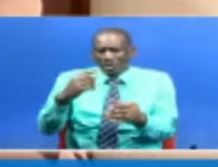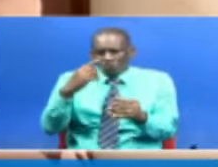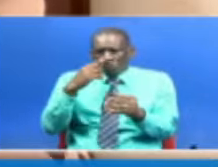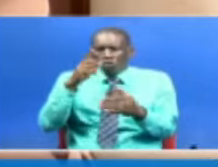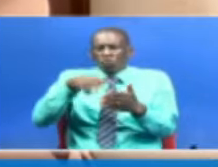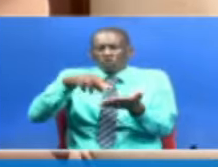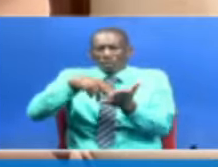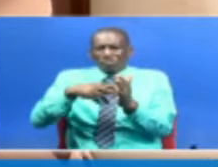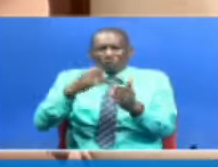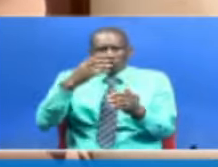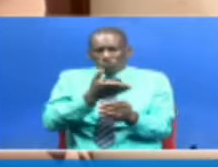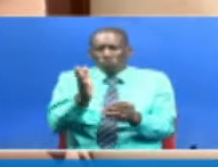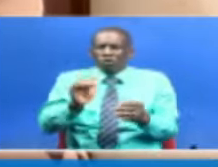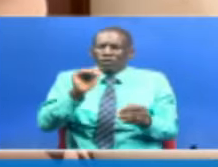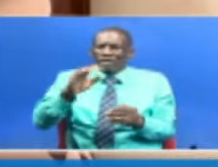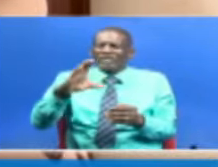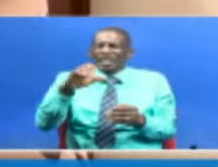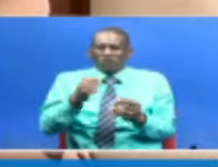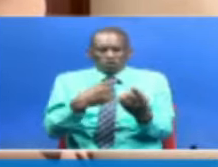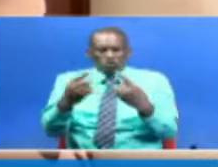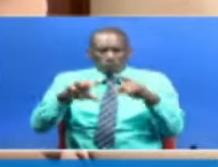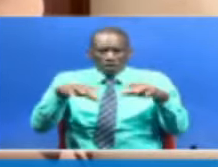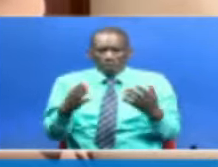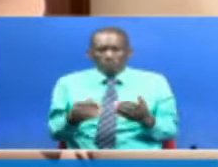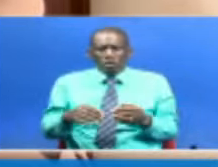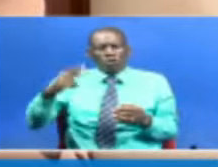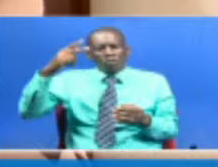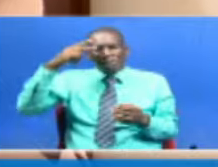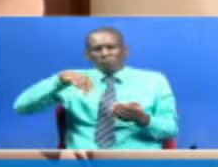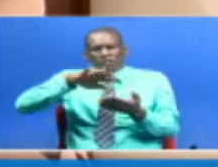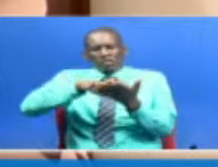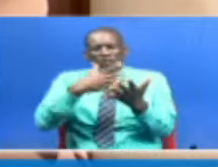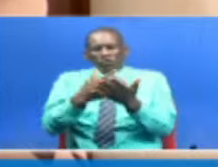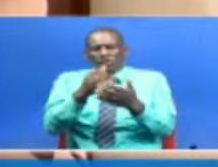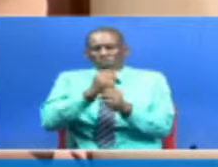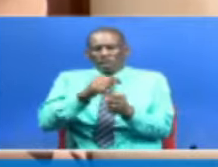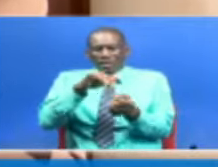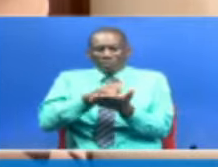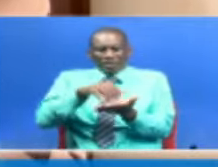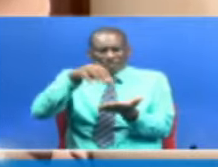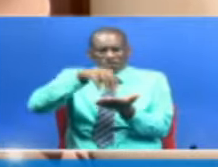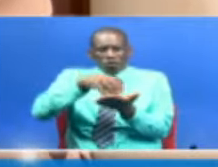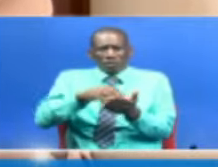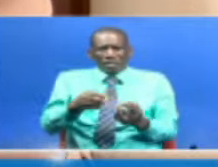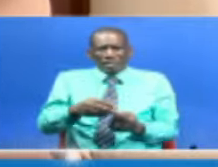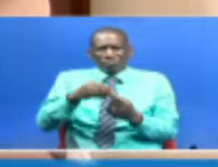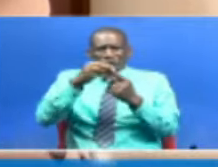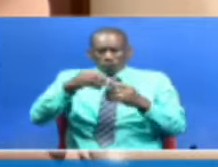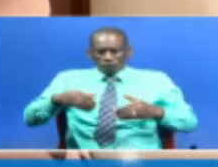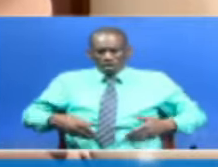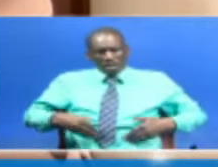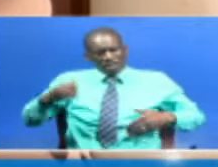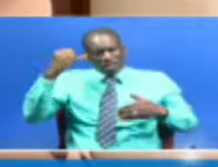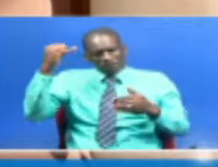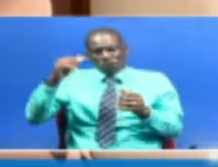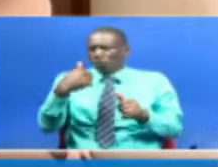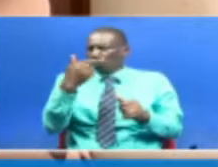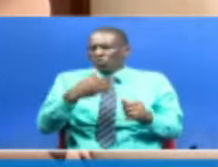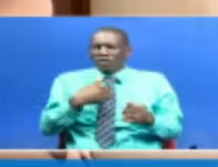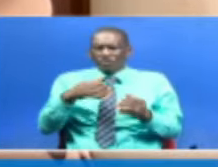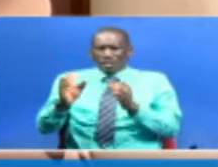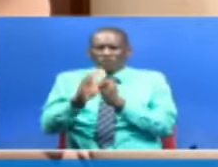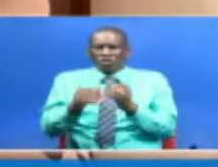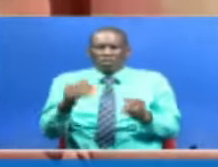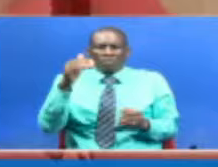And we'll ask the CS to talk about the policy framework in that space, especially for the young innovators we have in the country. We'll be right back.